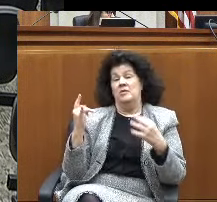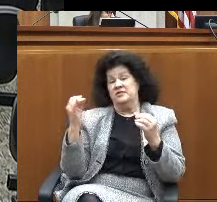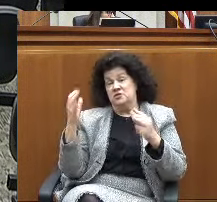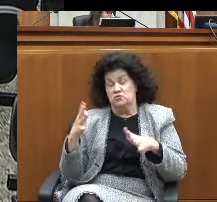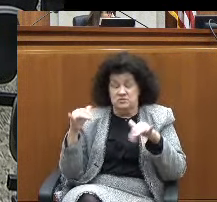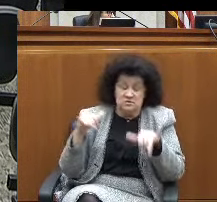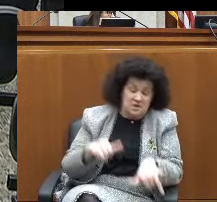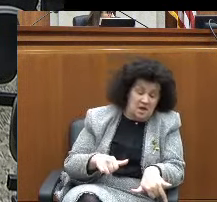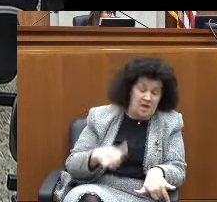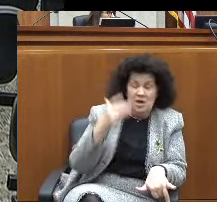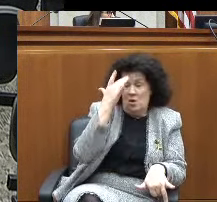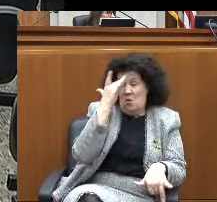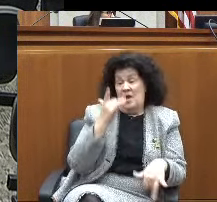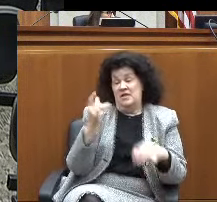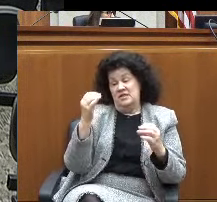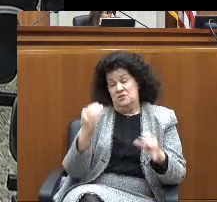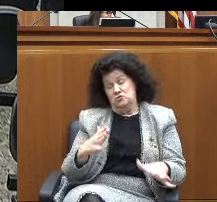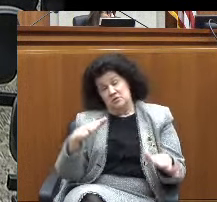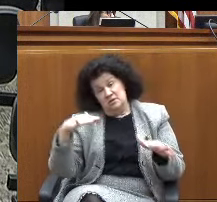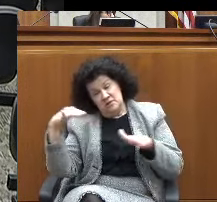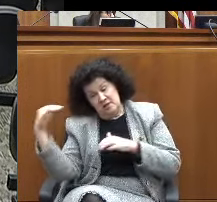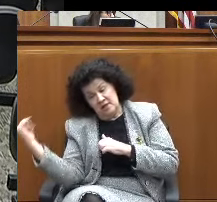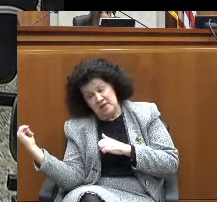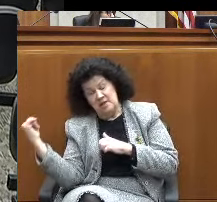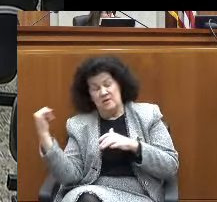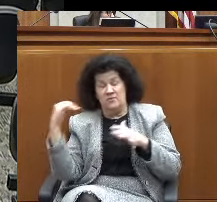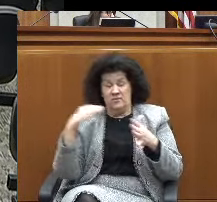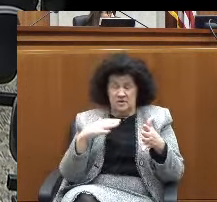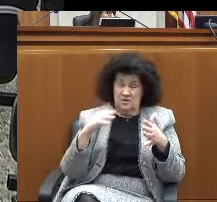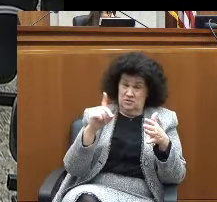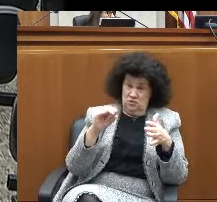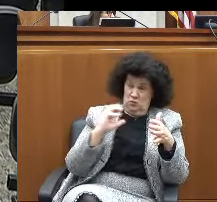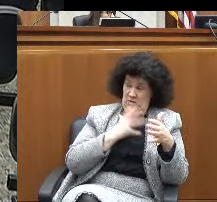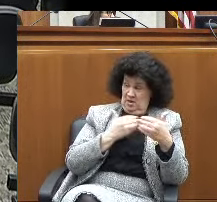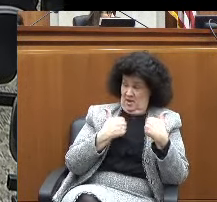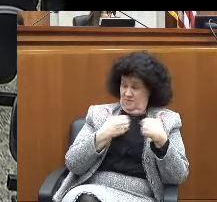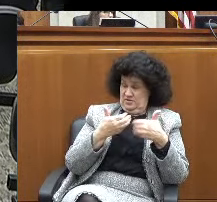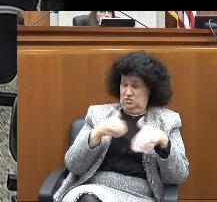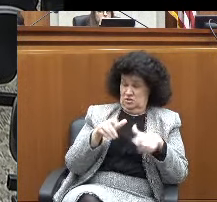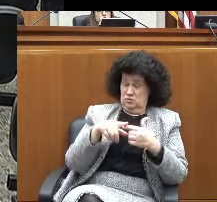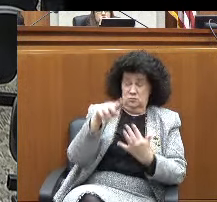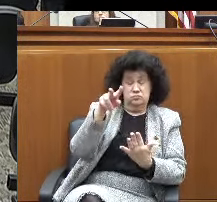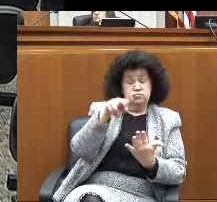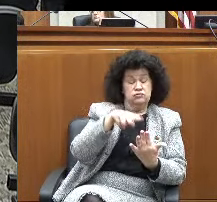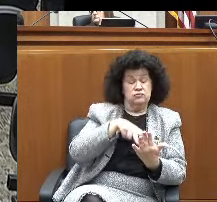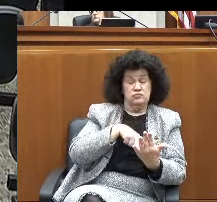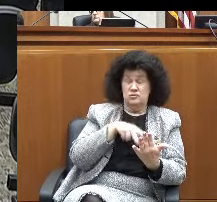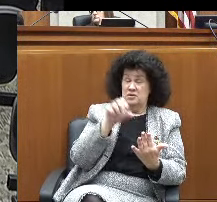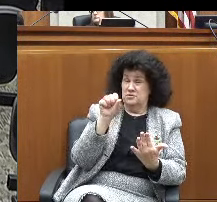and is there an opportunity for this board to actually take a look at those questions and see whether or not